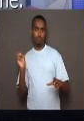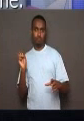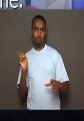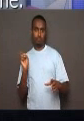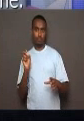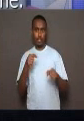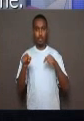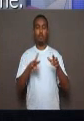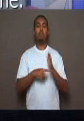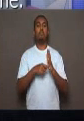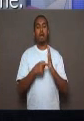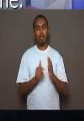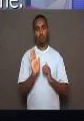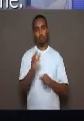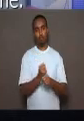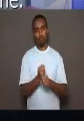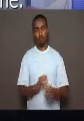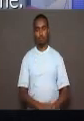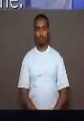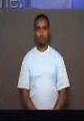are editing your work.